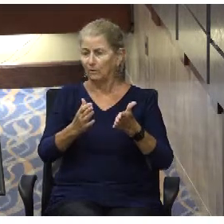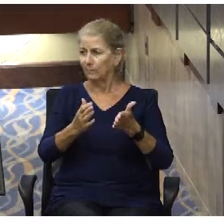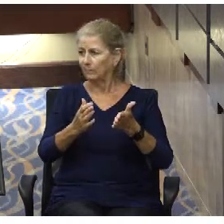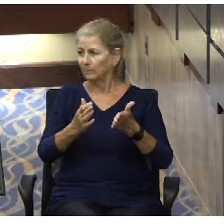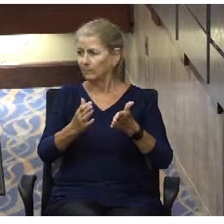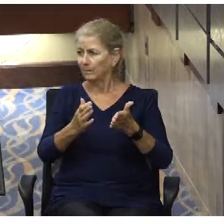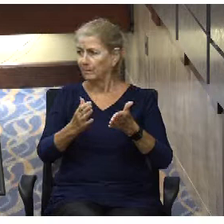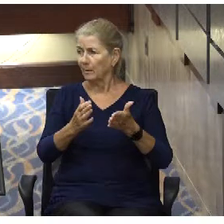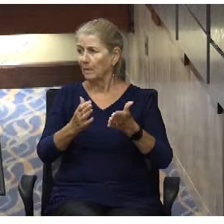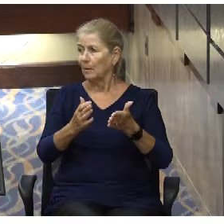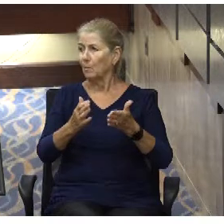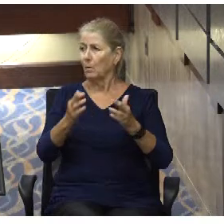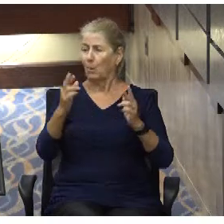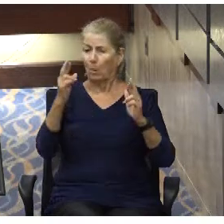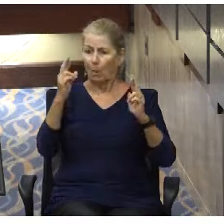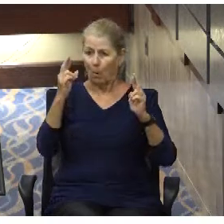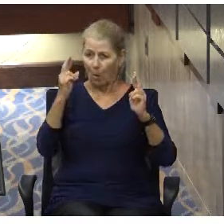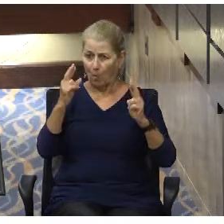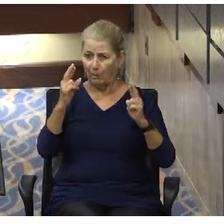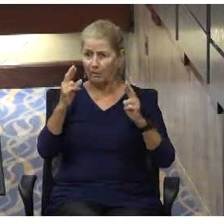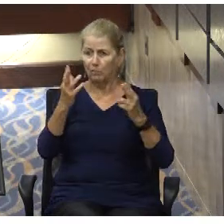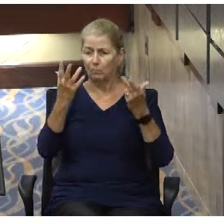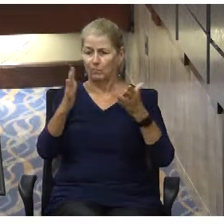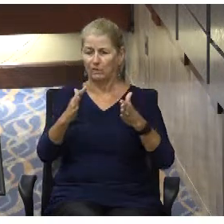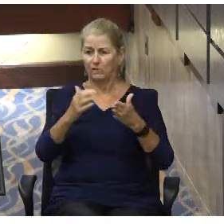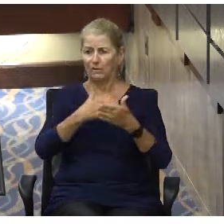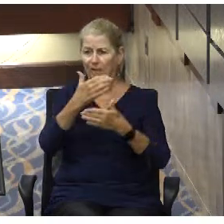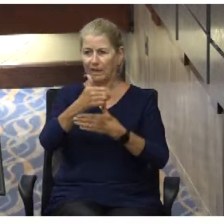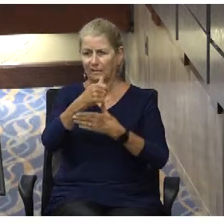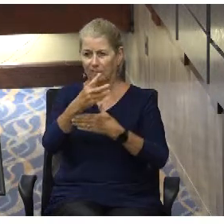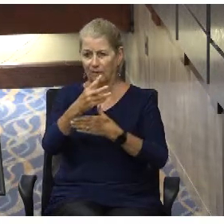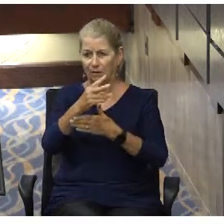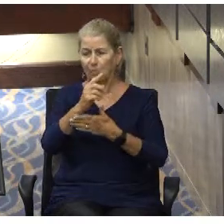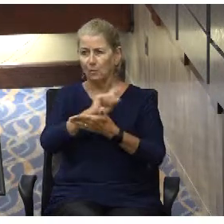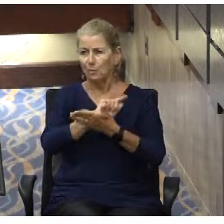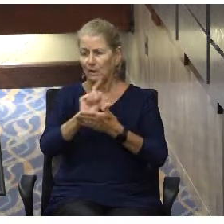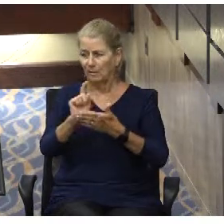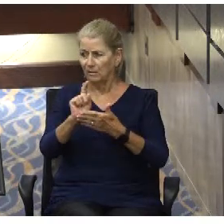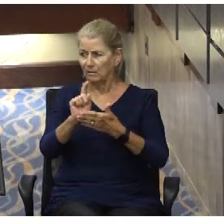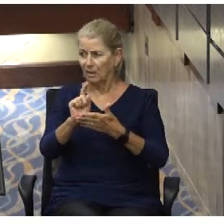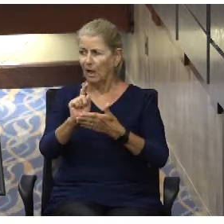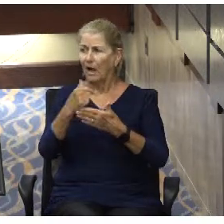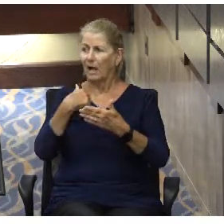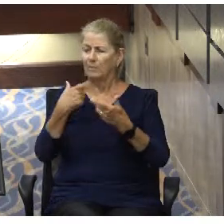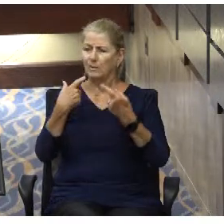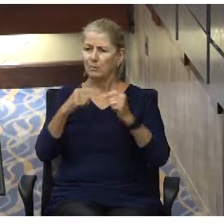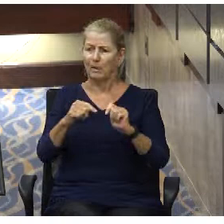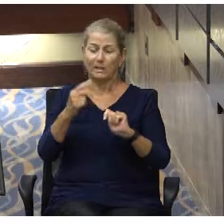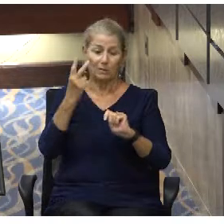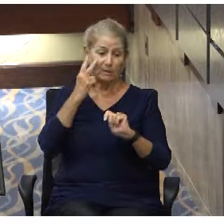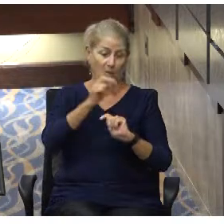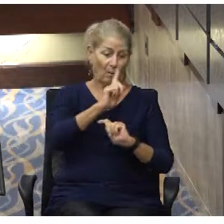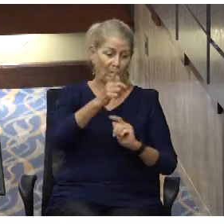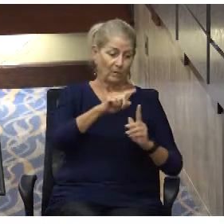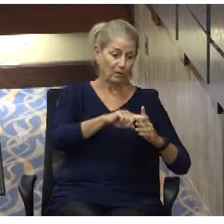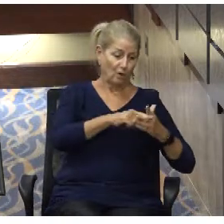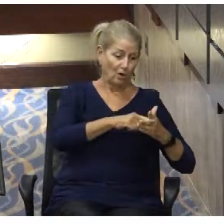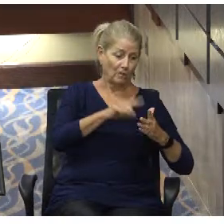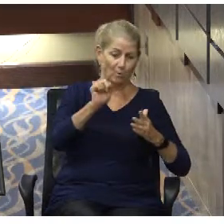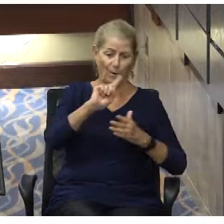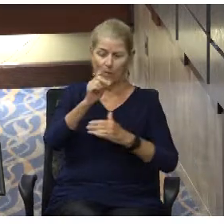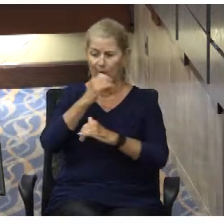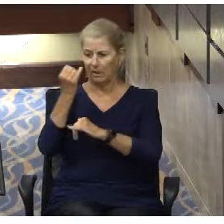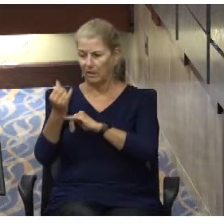we're hoping to get finished in the next couple of weeks. I'm trying to see where it starts and where it ends. I